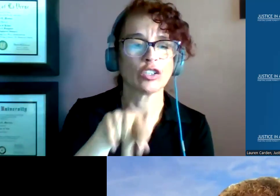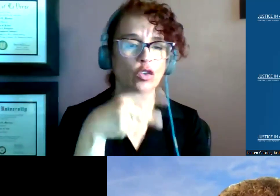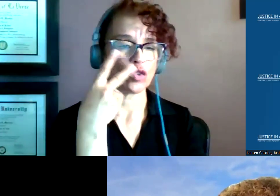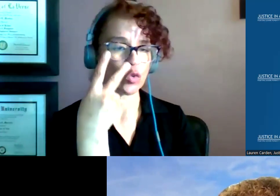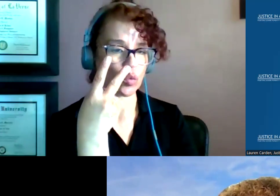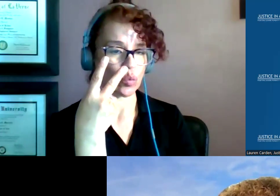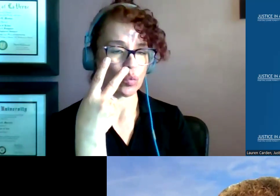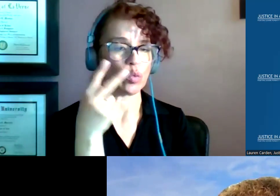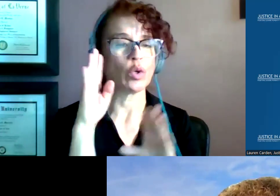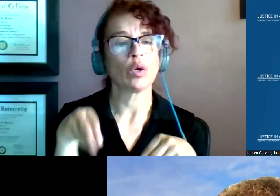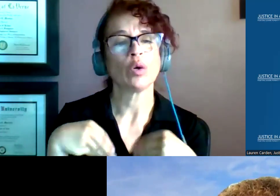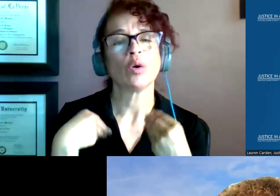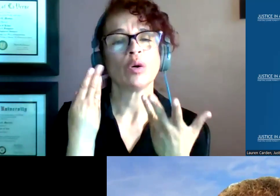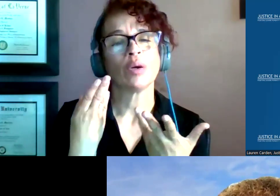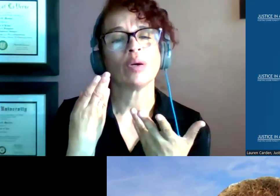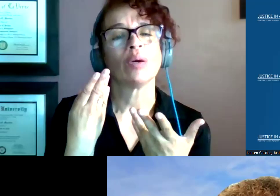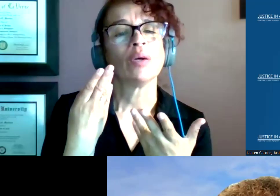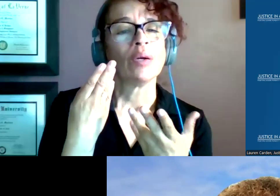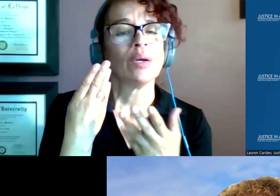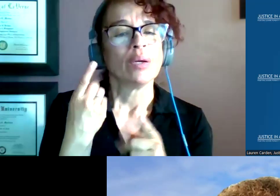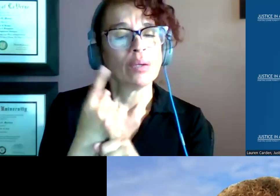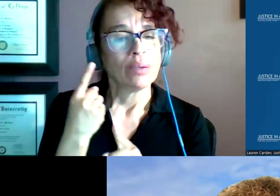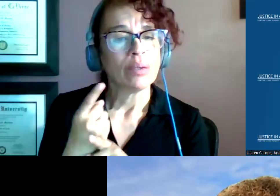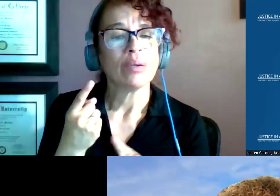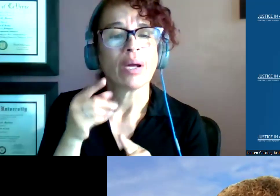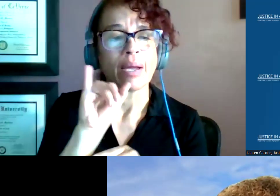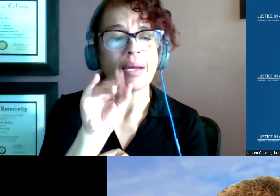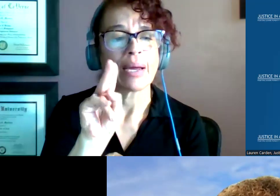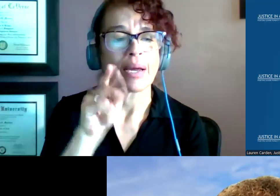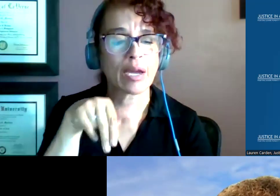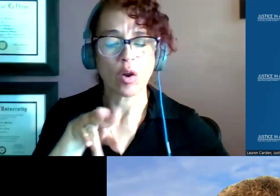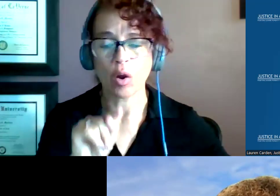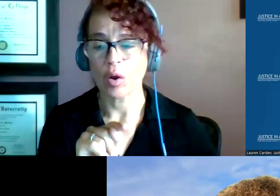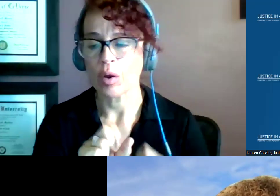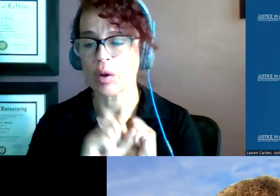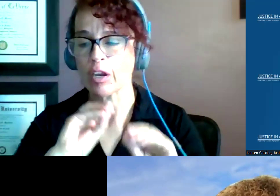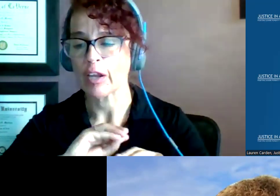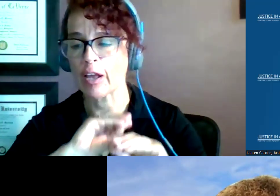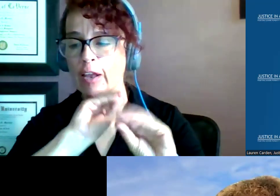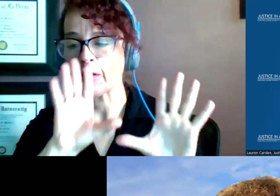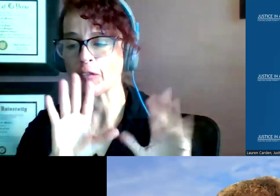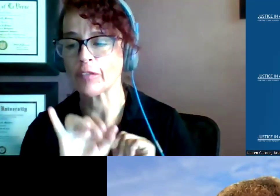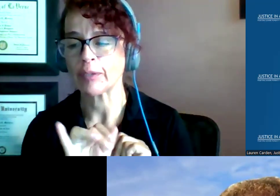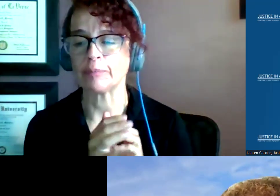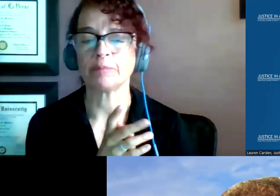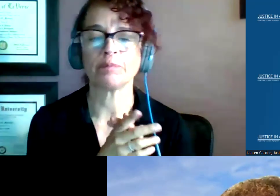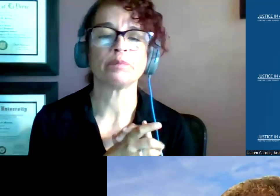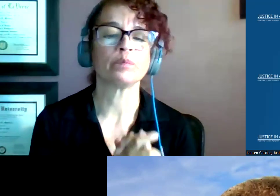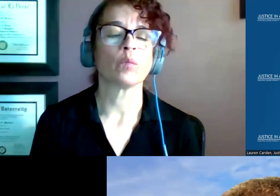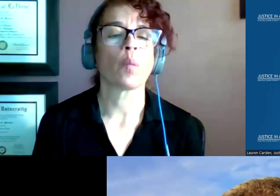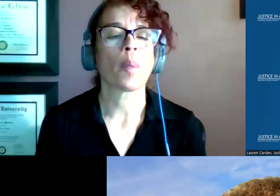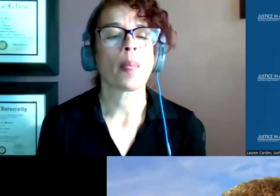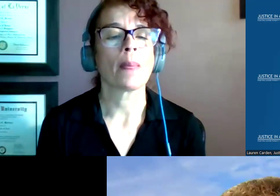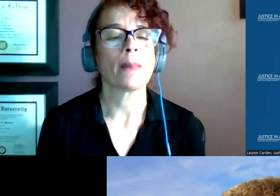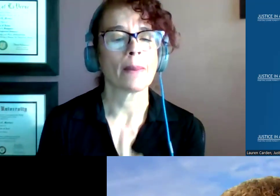I wanted to provide some time now for Corinne to give some input on the priorities I just discussed.